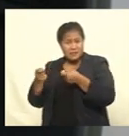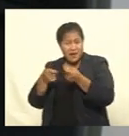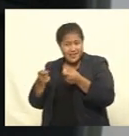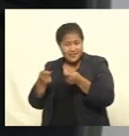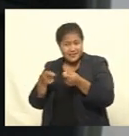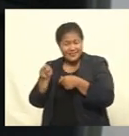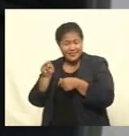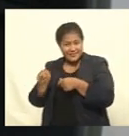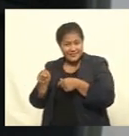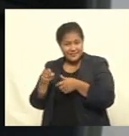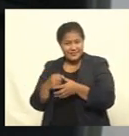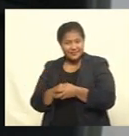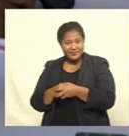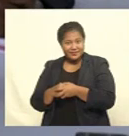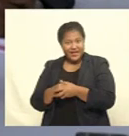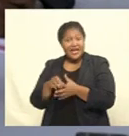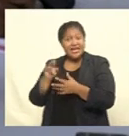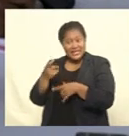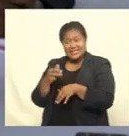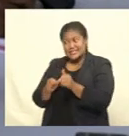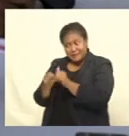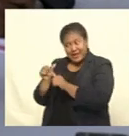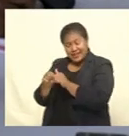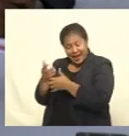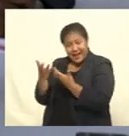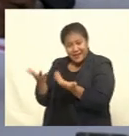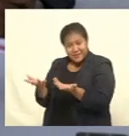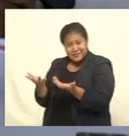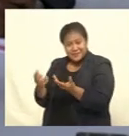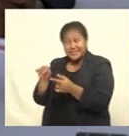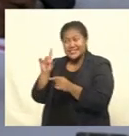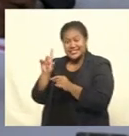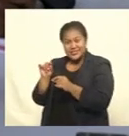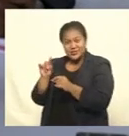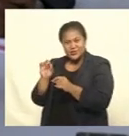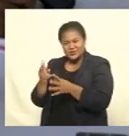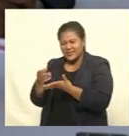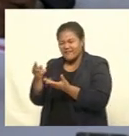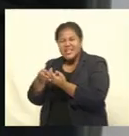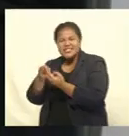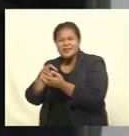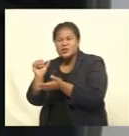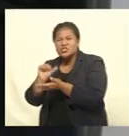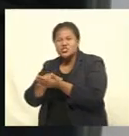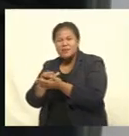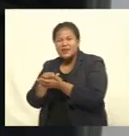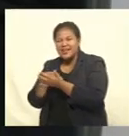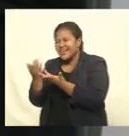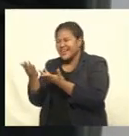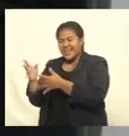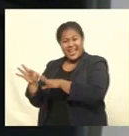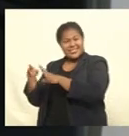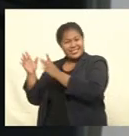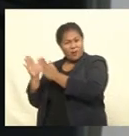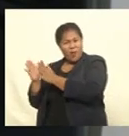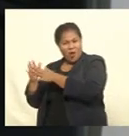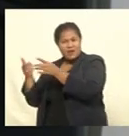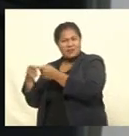market. It's better if they do the veggie shopping in the suburbs